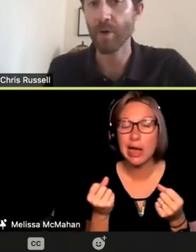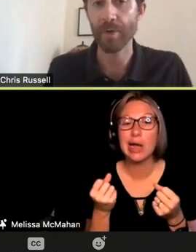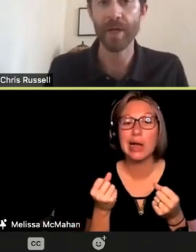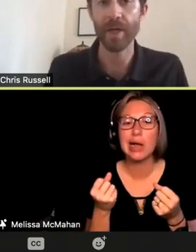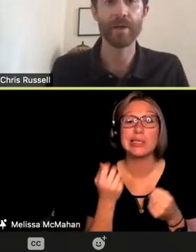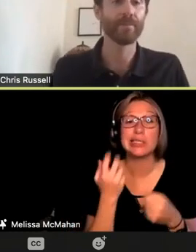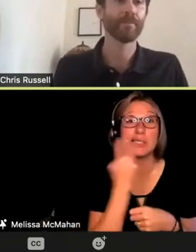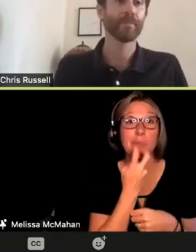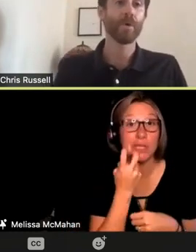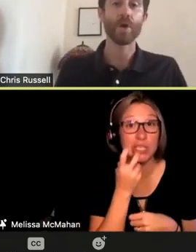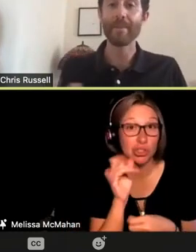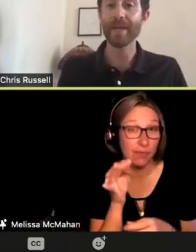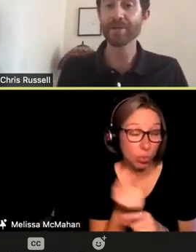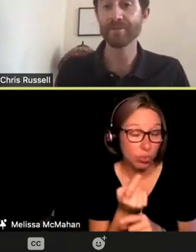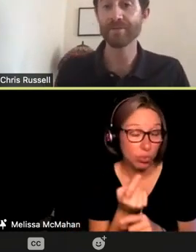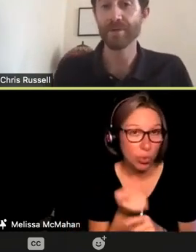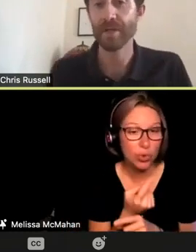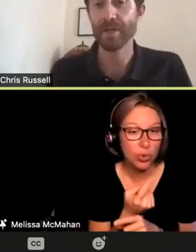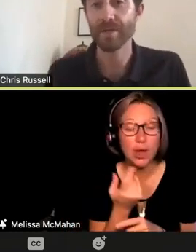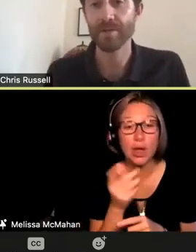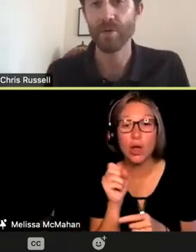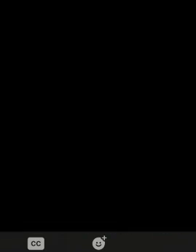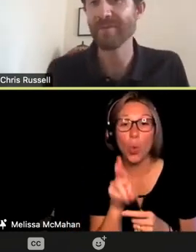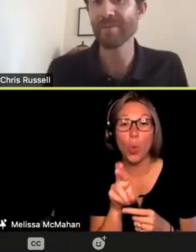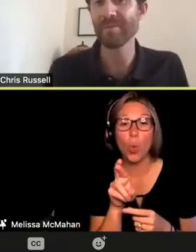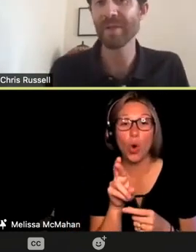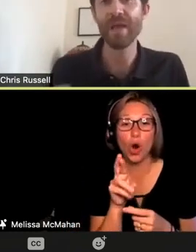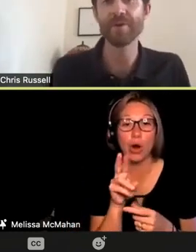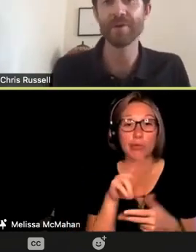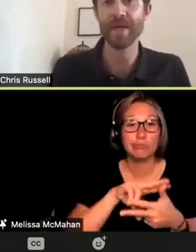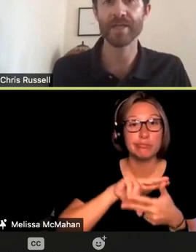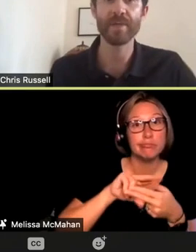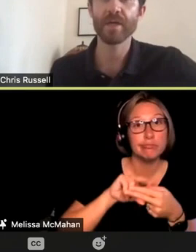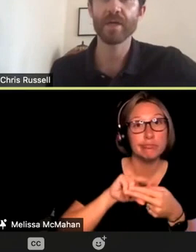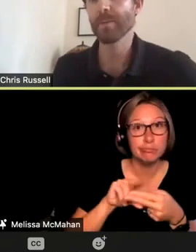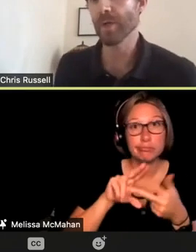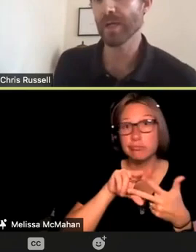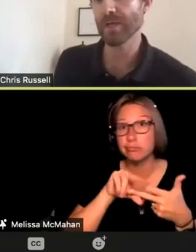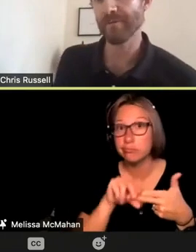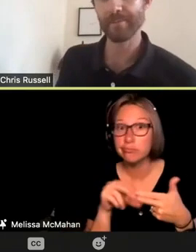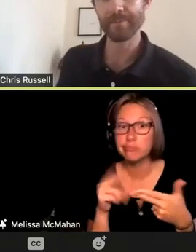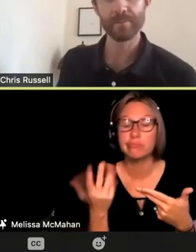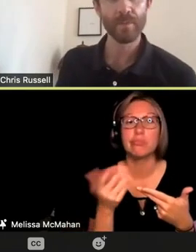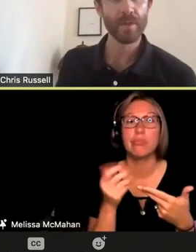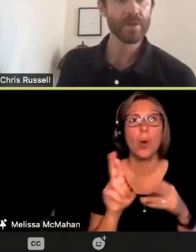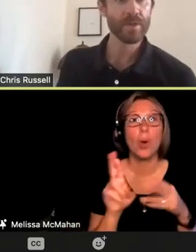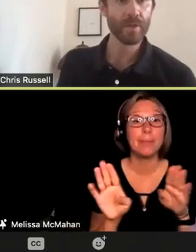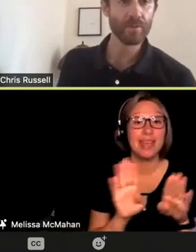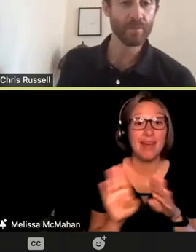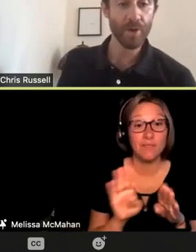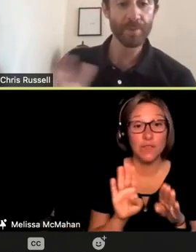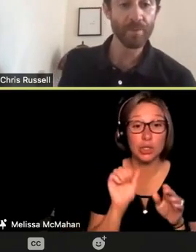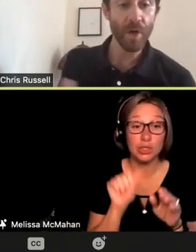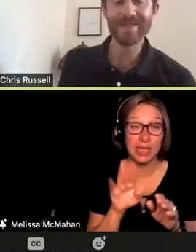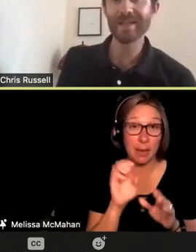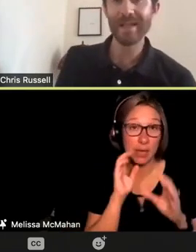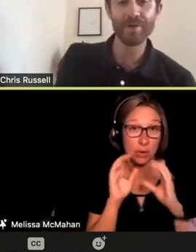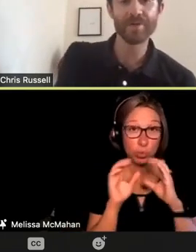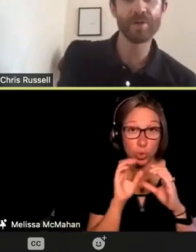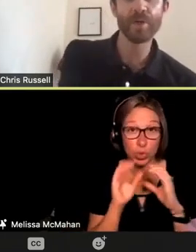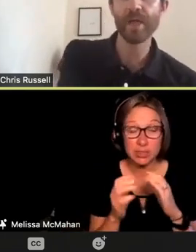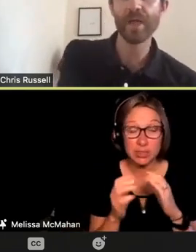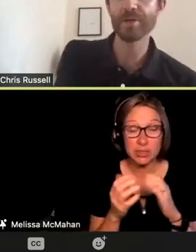speech if appropriate, or combination of those things, and even behaviors as being communicative. So multiple